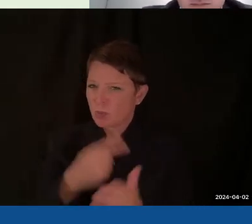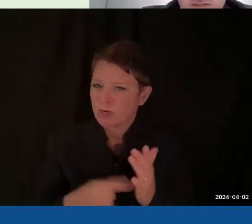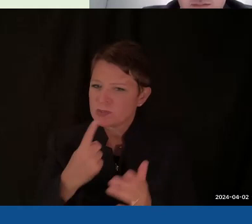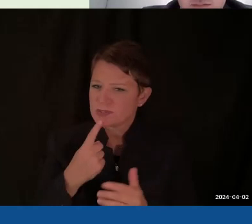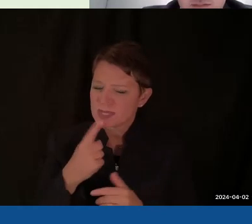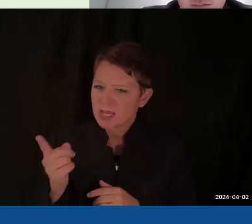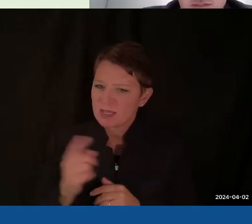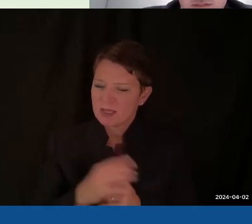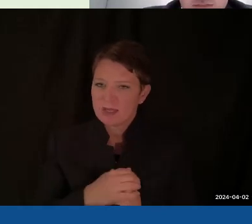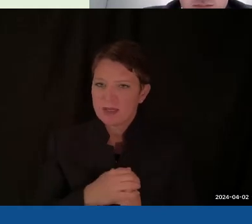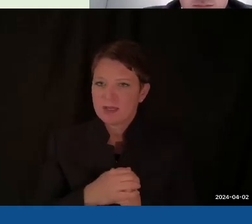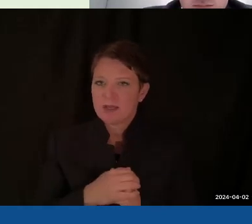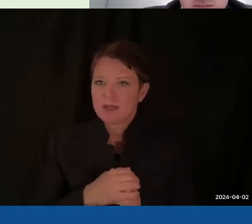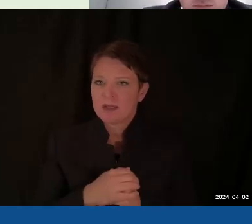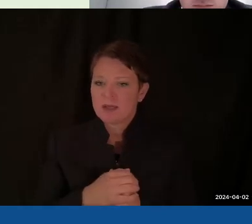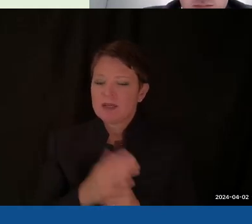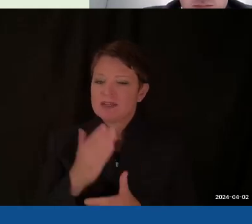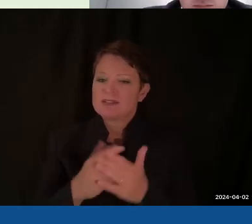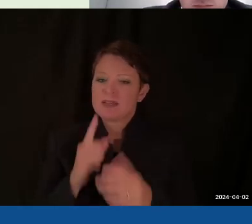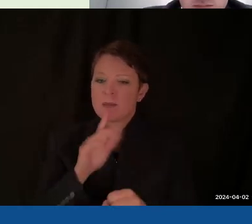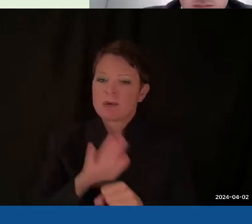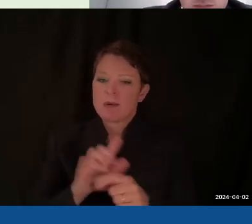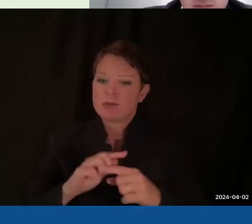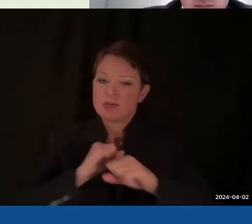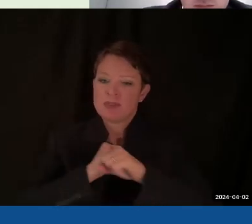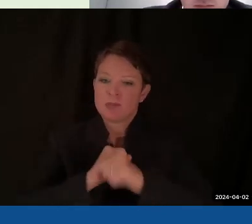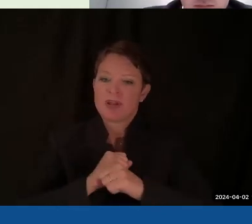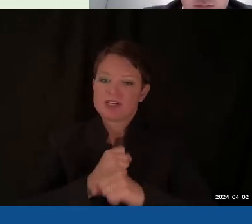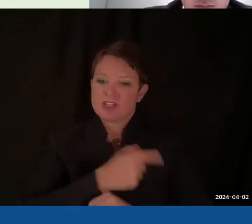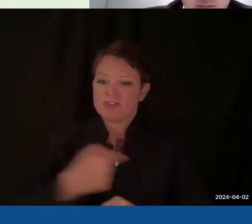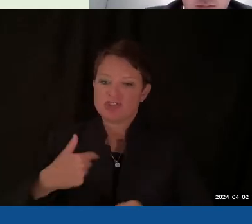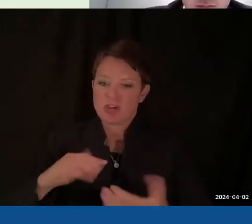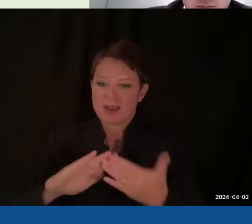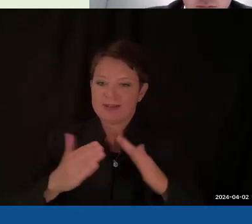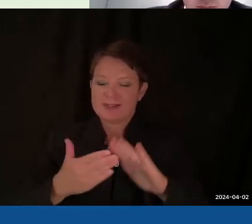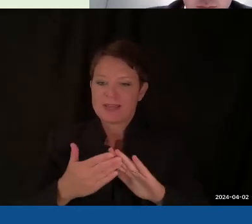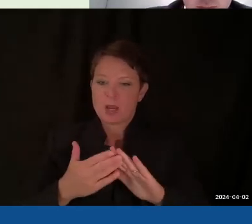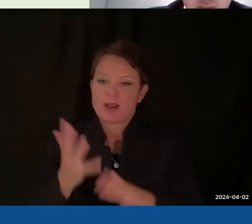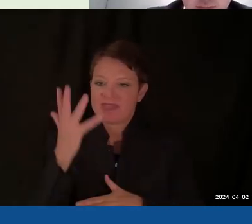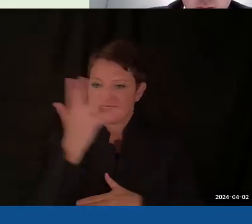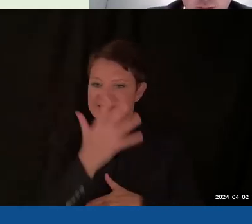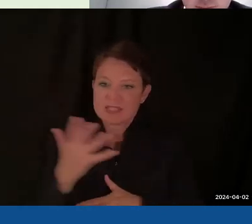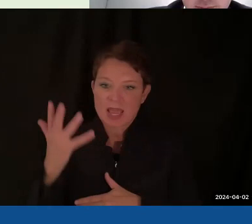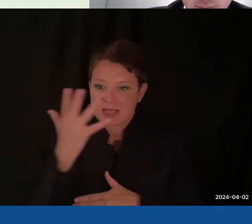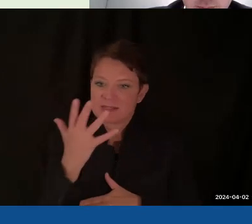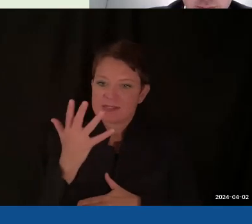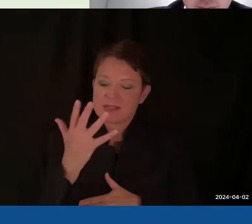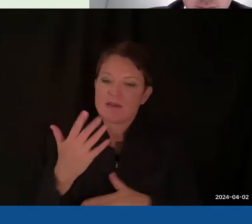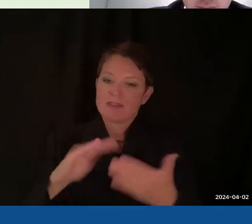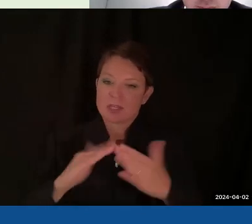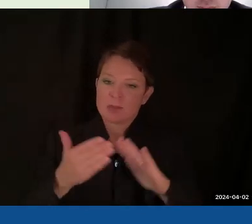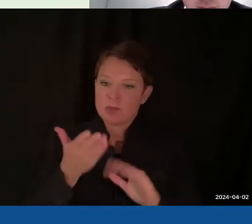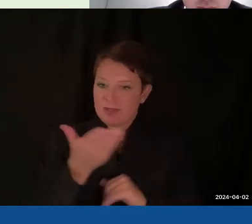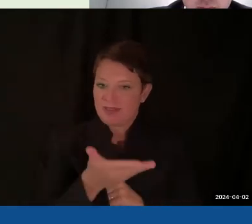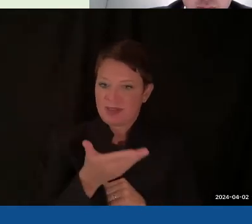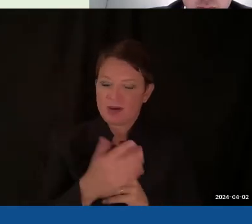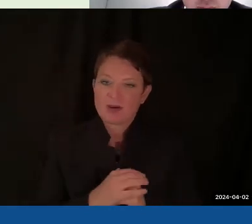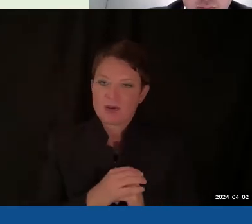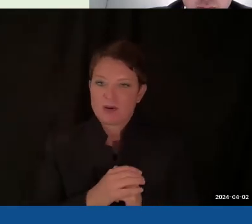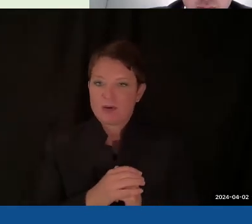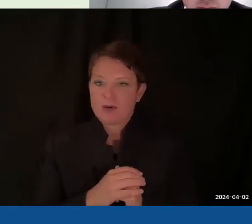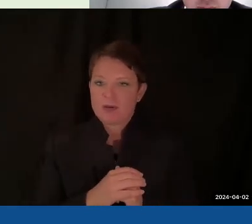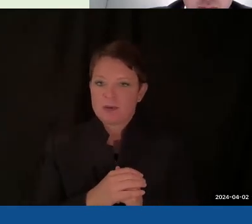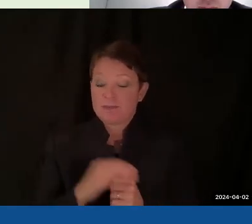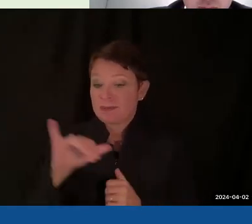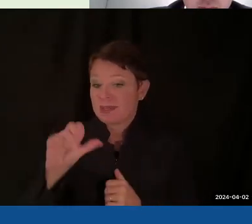Some commitment to the protection of Chinatown and the aesthetics of the Chinatown community? Yeah,